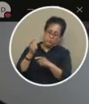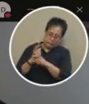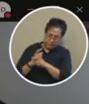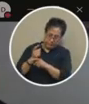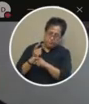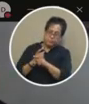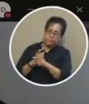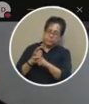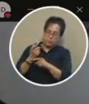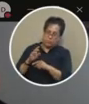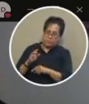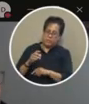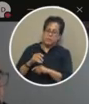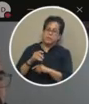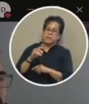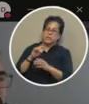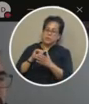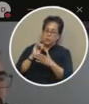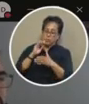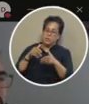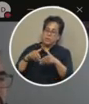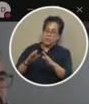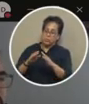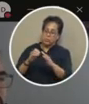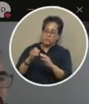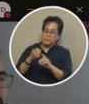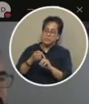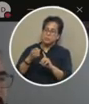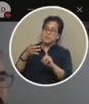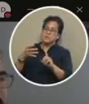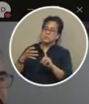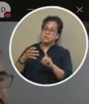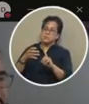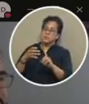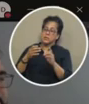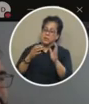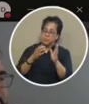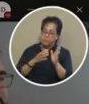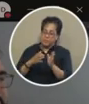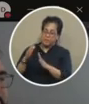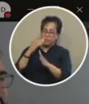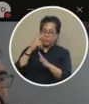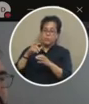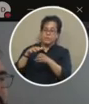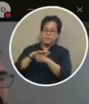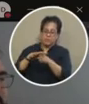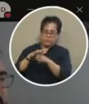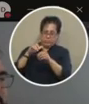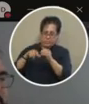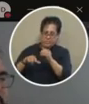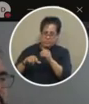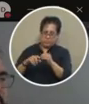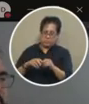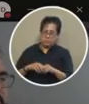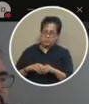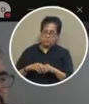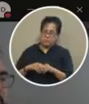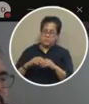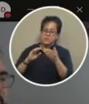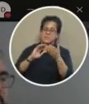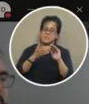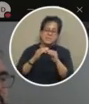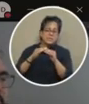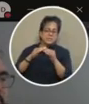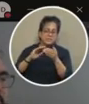sir. And it's to allow for the expansion of and planning for the county of El Paso. City County